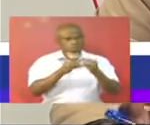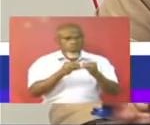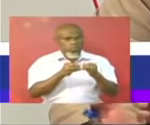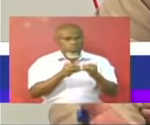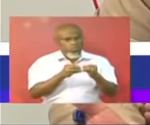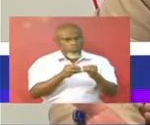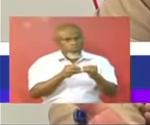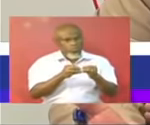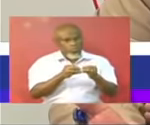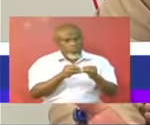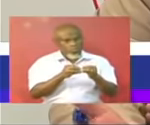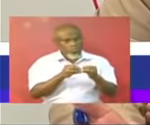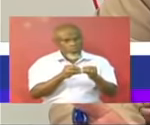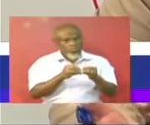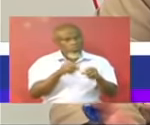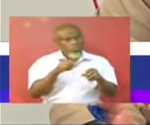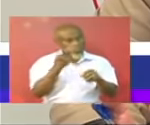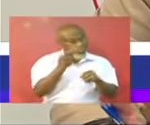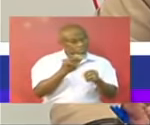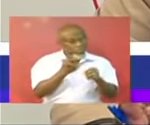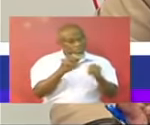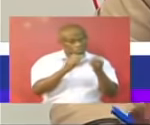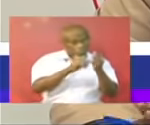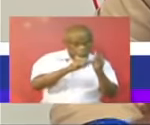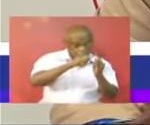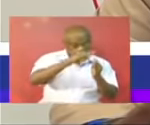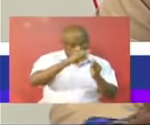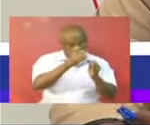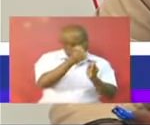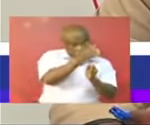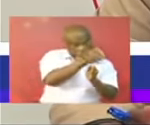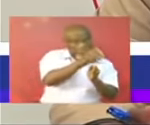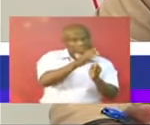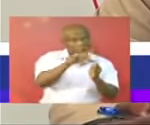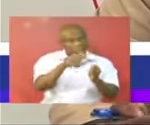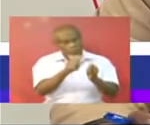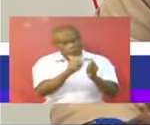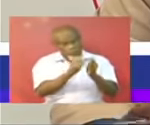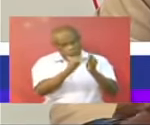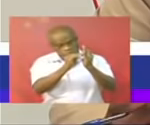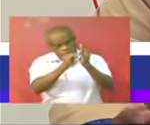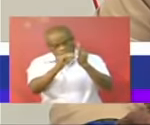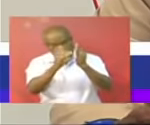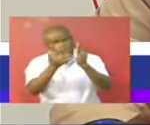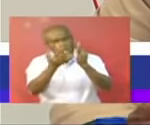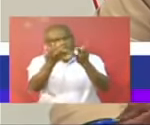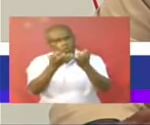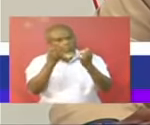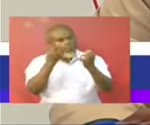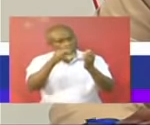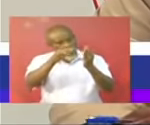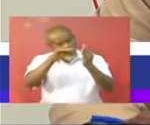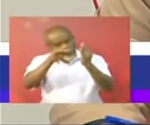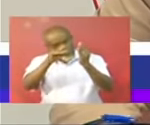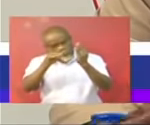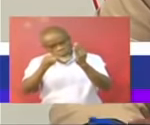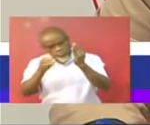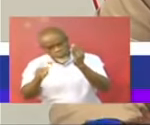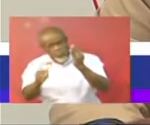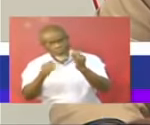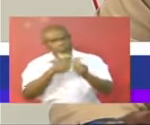we have extra movement on one side, and we need to reduce transmission by adhering to the public health guidelines and accessing vaccination